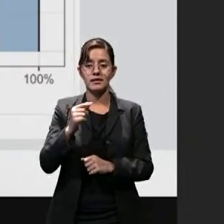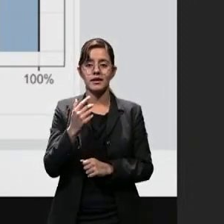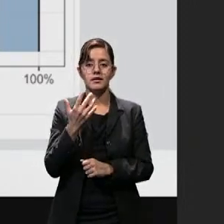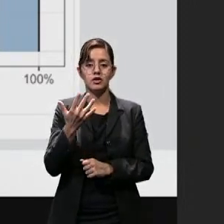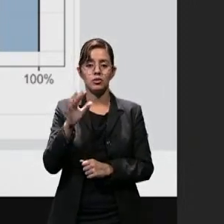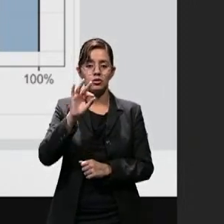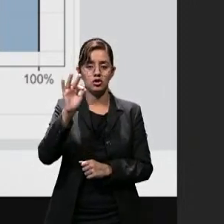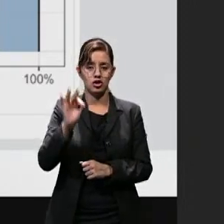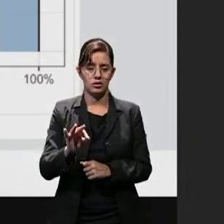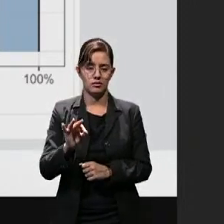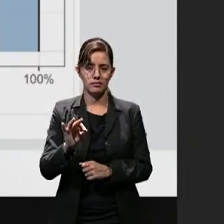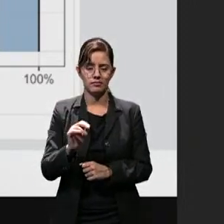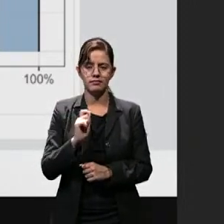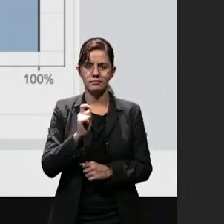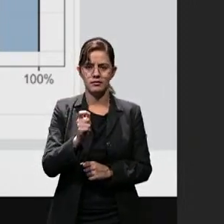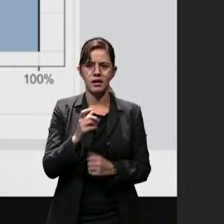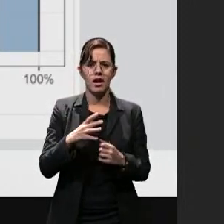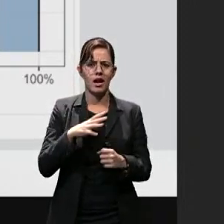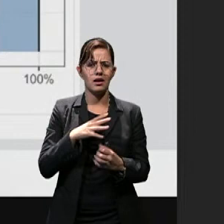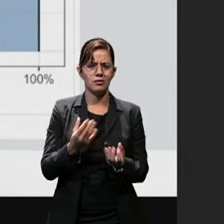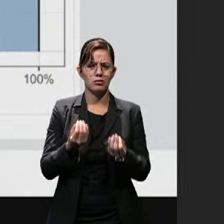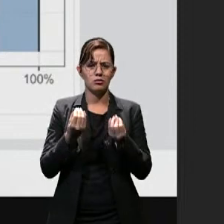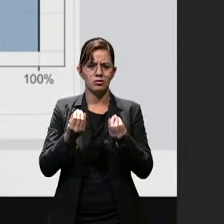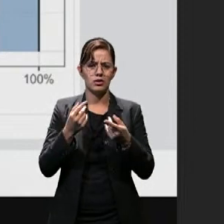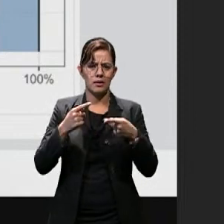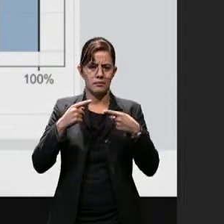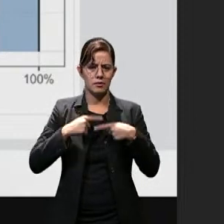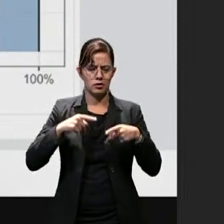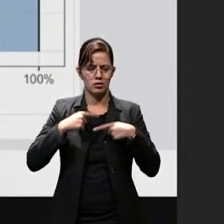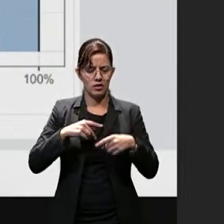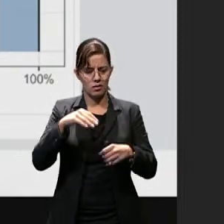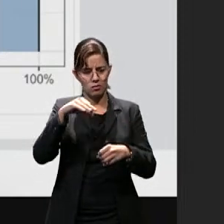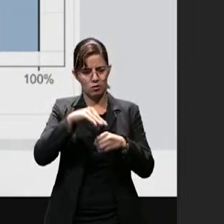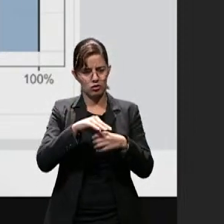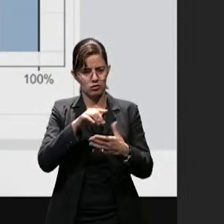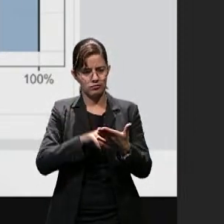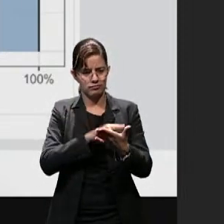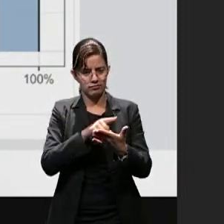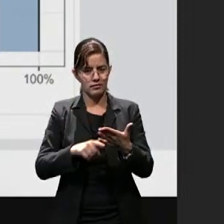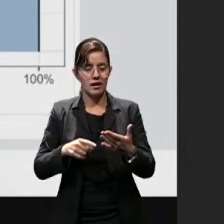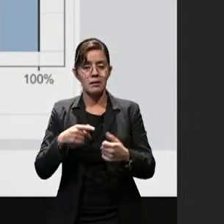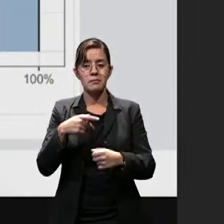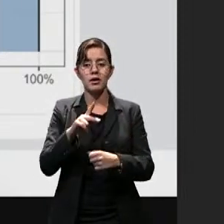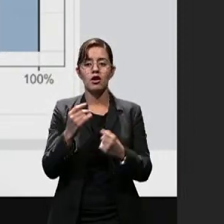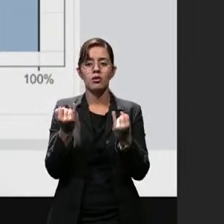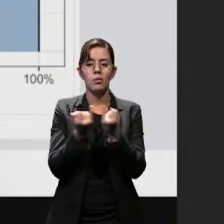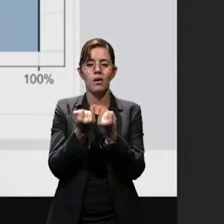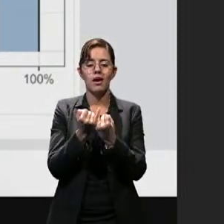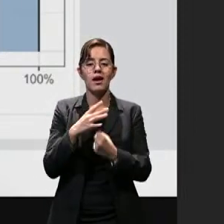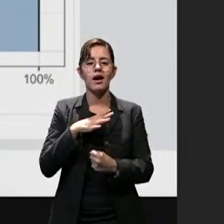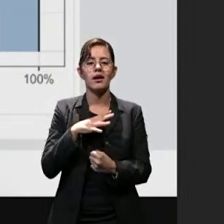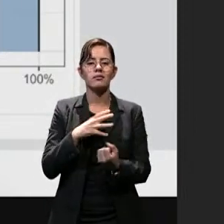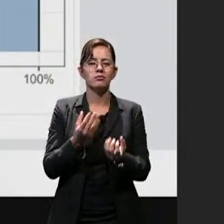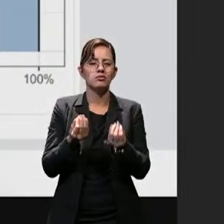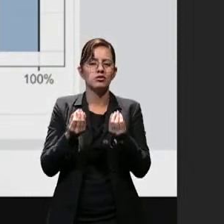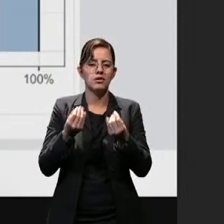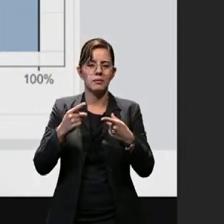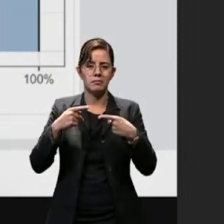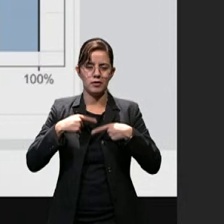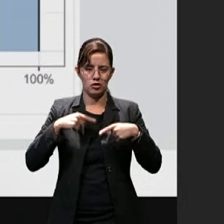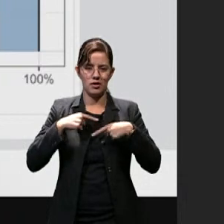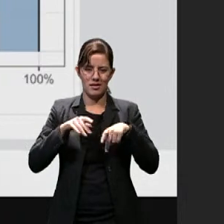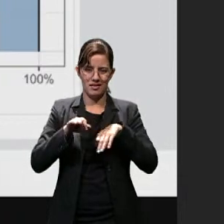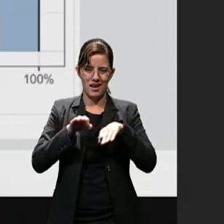officials that know every single one of their voters or know their families. And that tends to tie back to